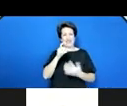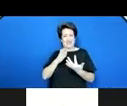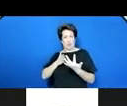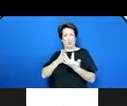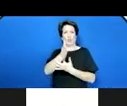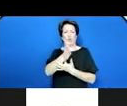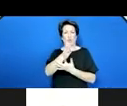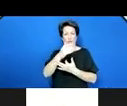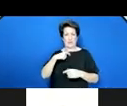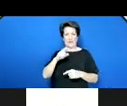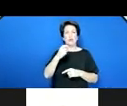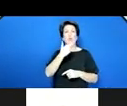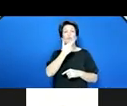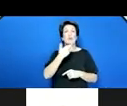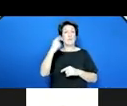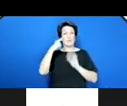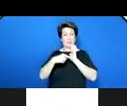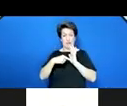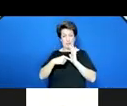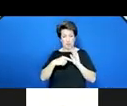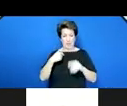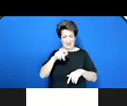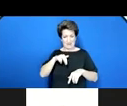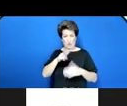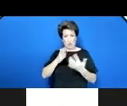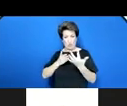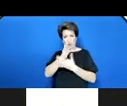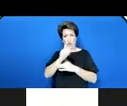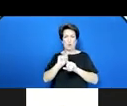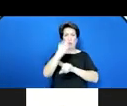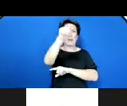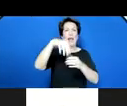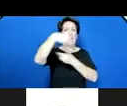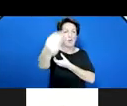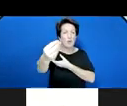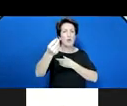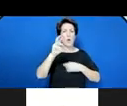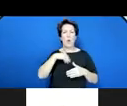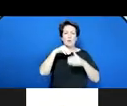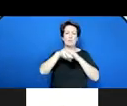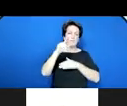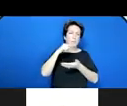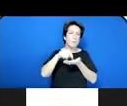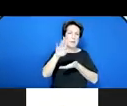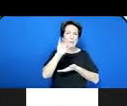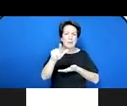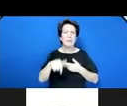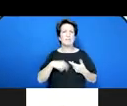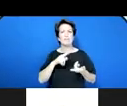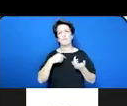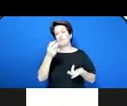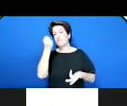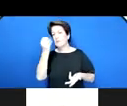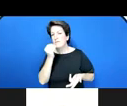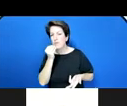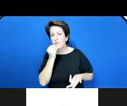outdoor space like a restaurant patio, if you're making a retail purchase, paying a bill, getting takeout. And this is an important one, attending a